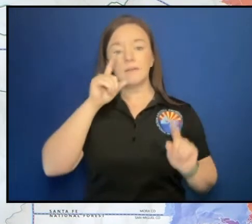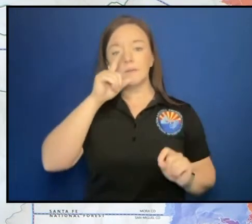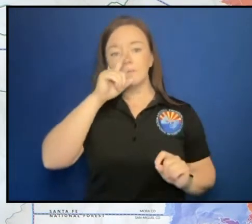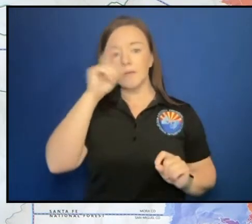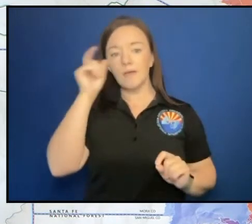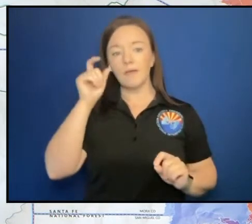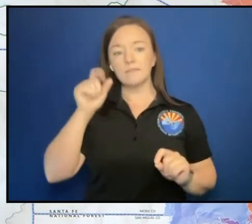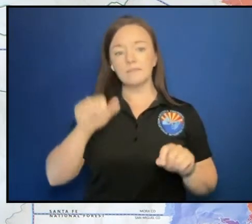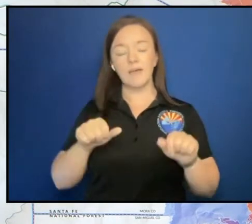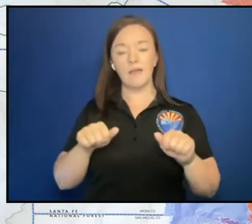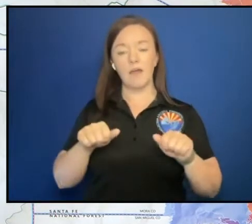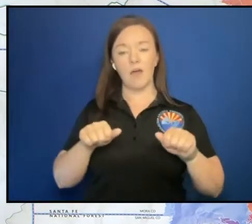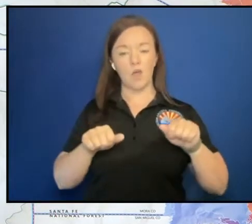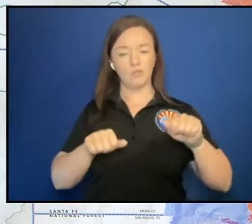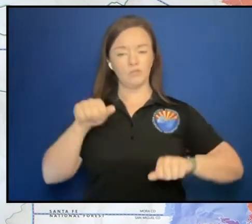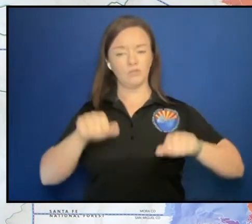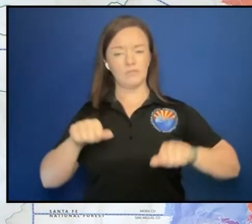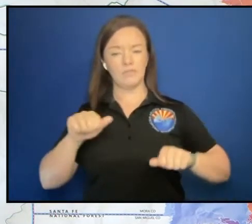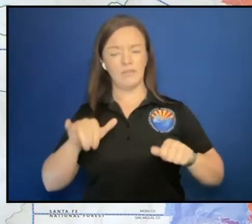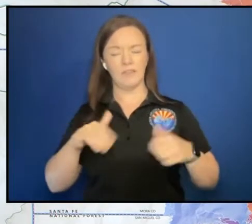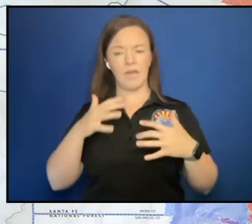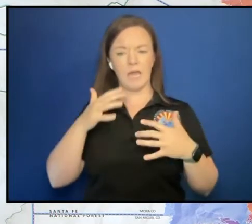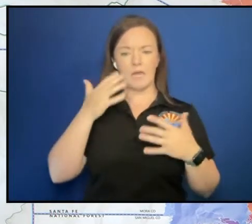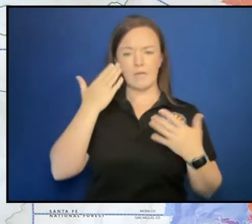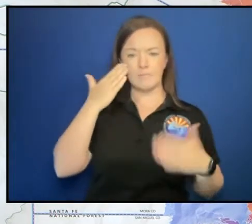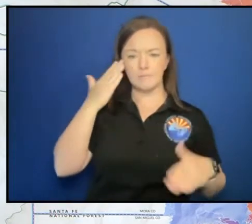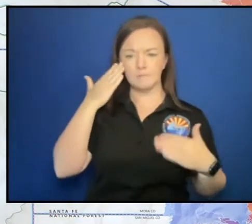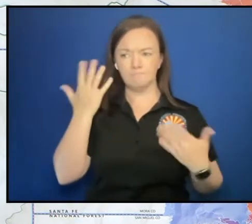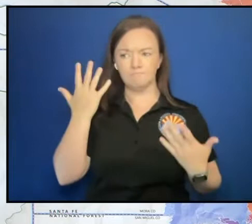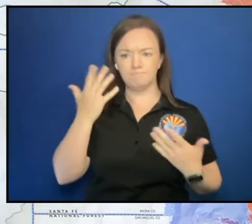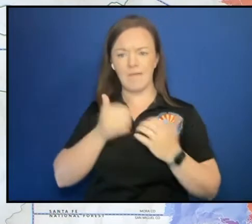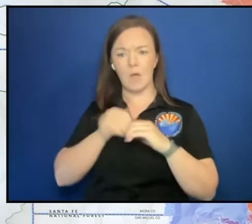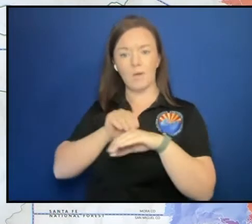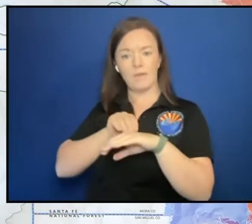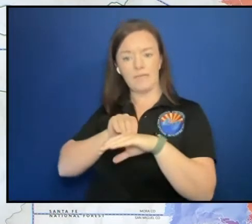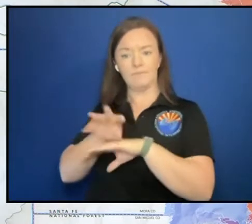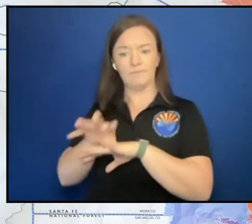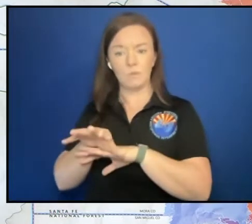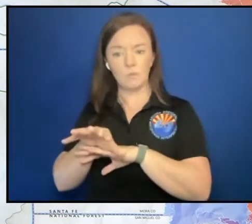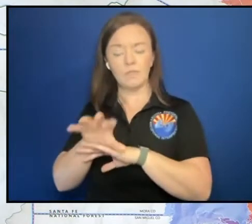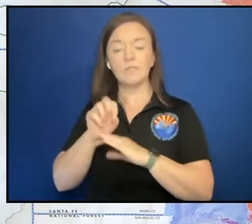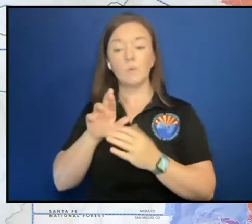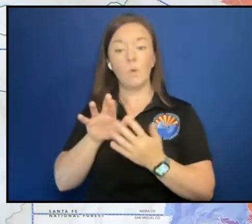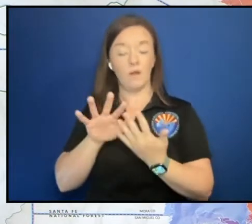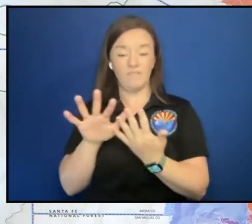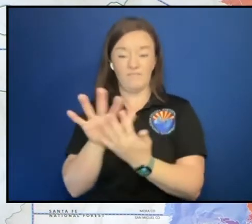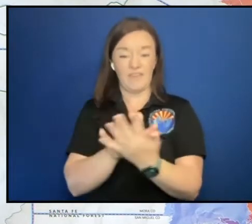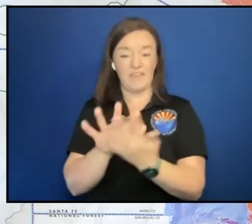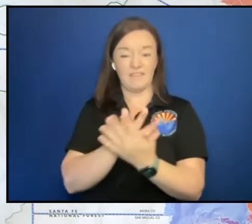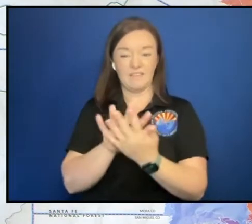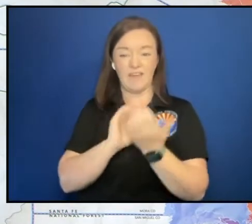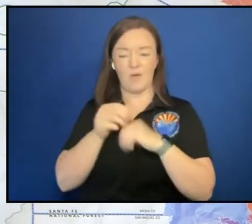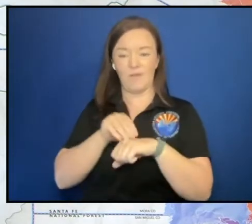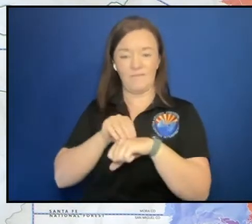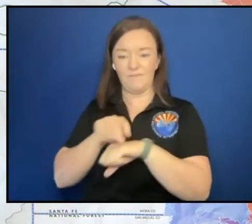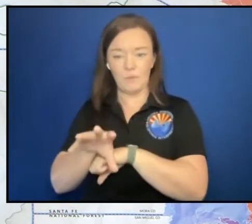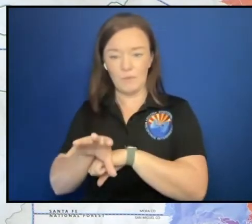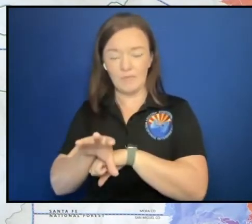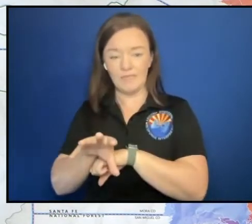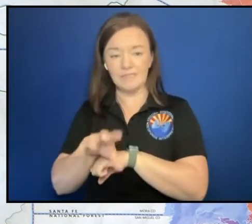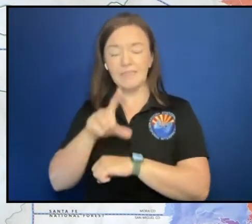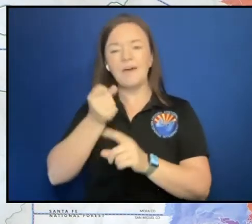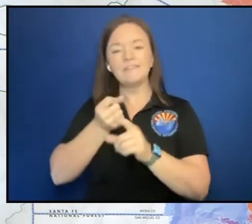uncertainty interjects itself is, or especially ambiguity, is it varies